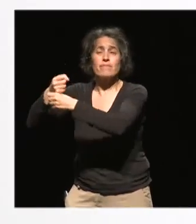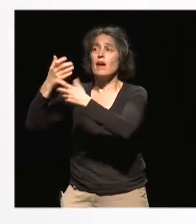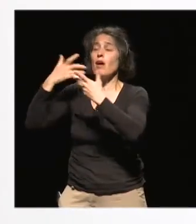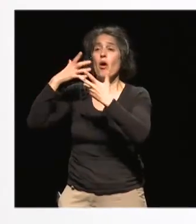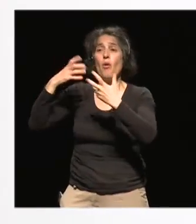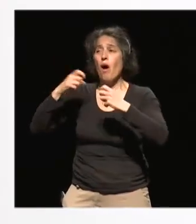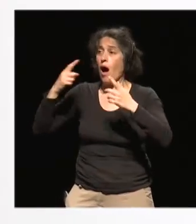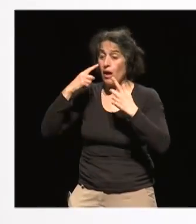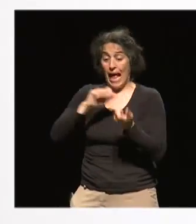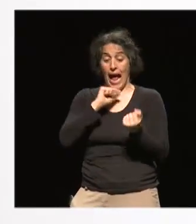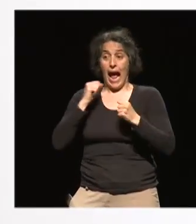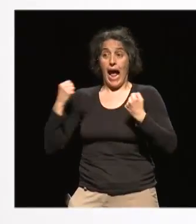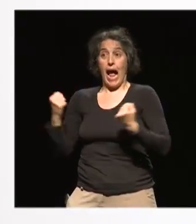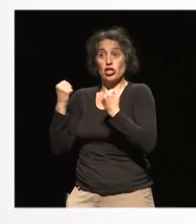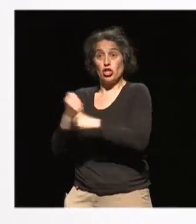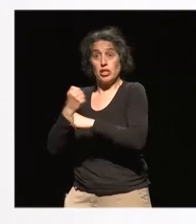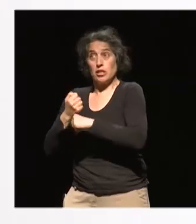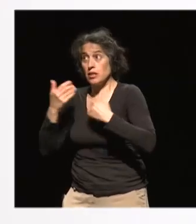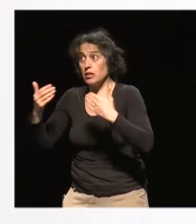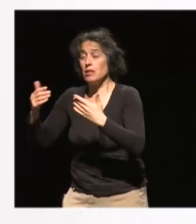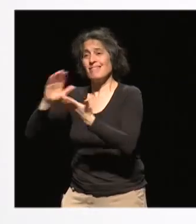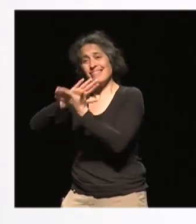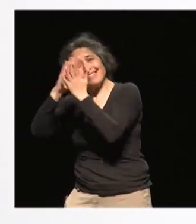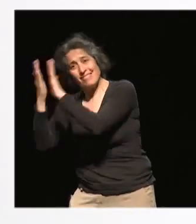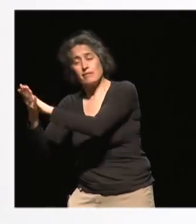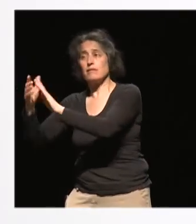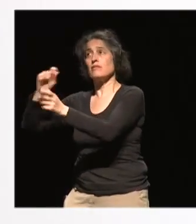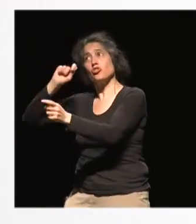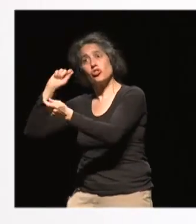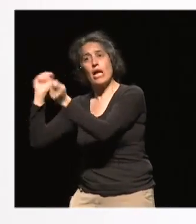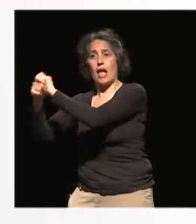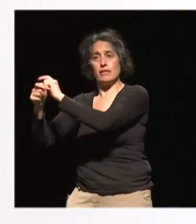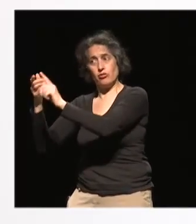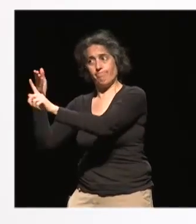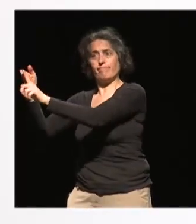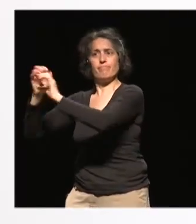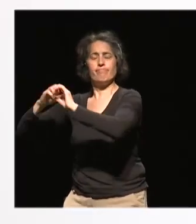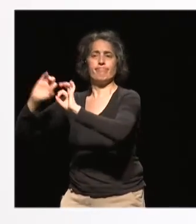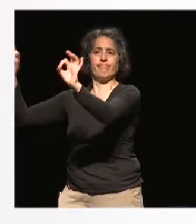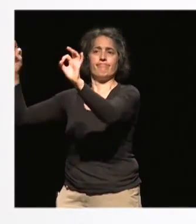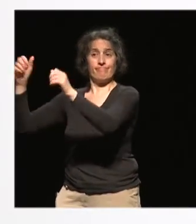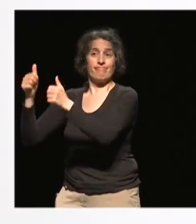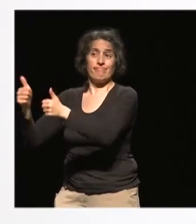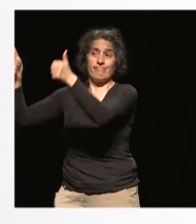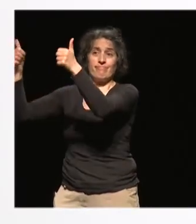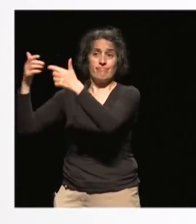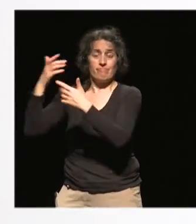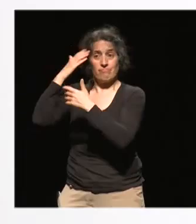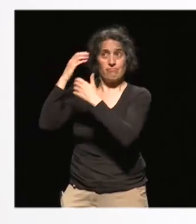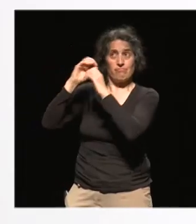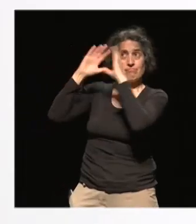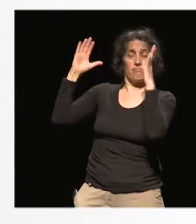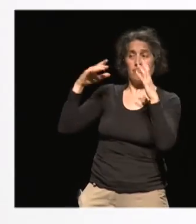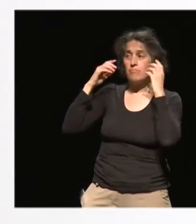it's difficult to connect the two things, intentions with actions. I think, basically, this is something that